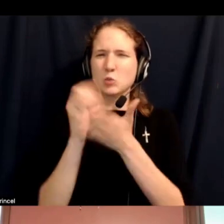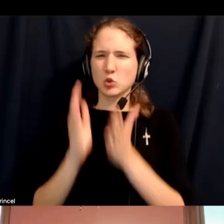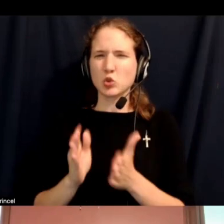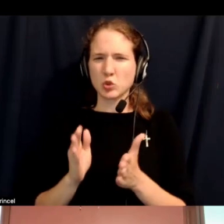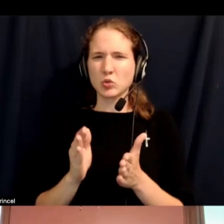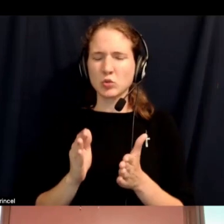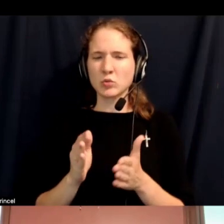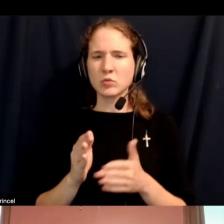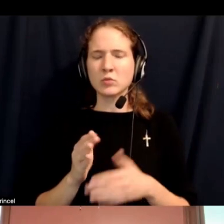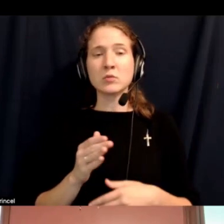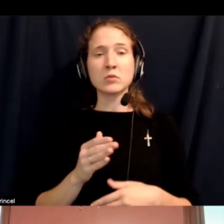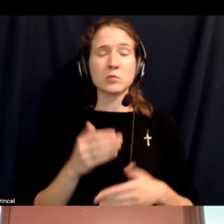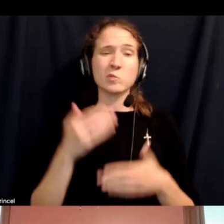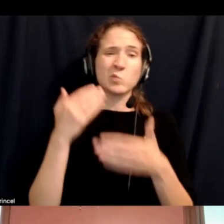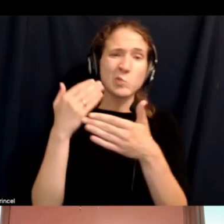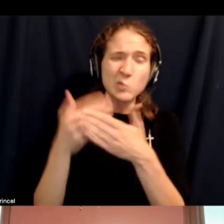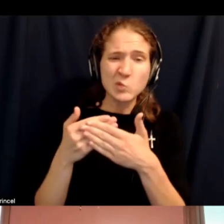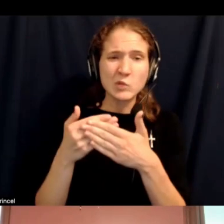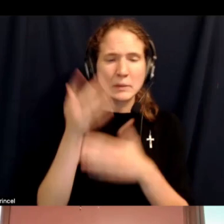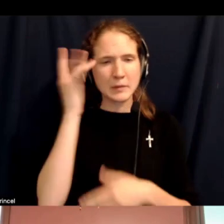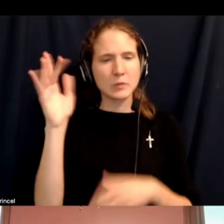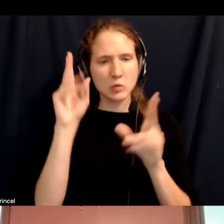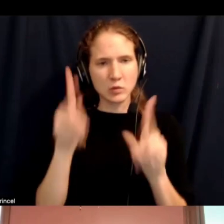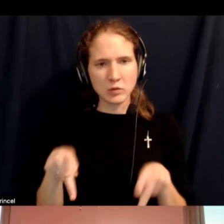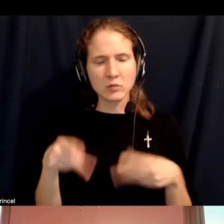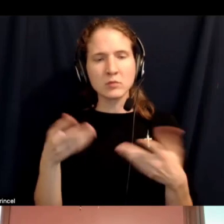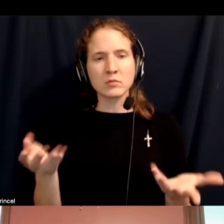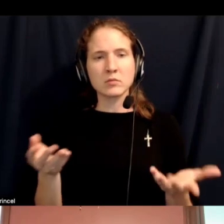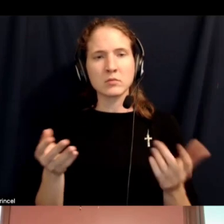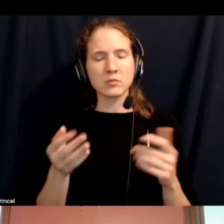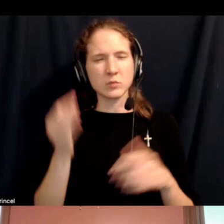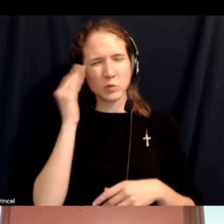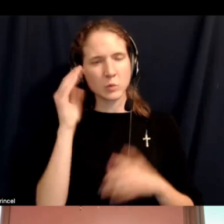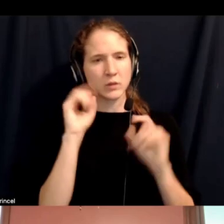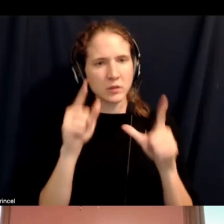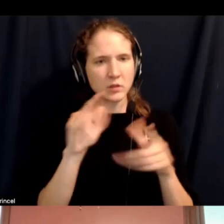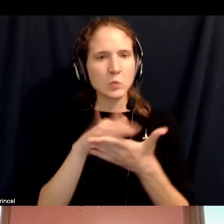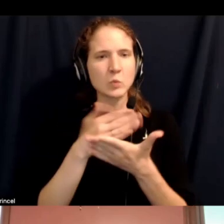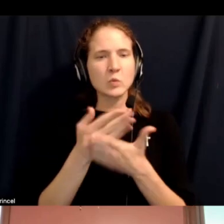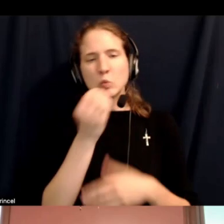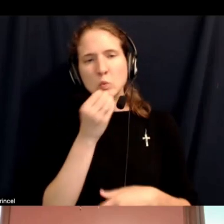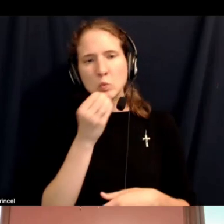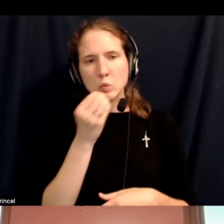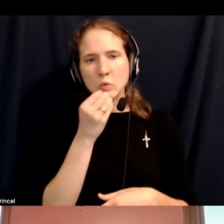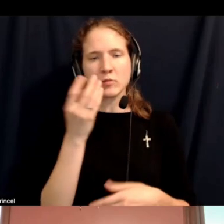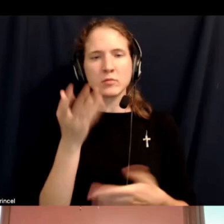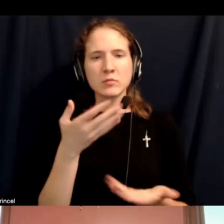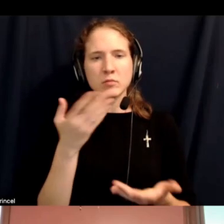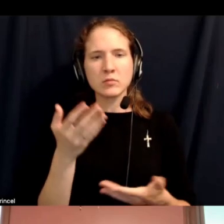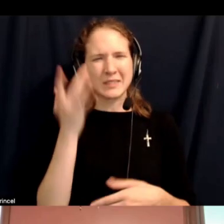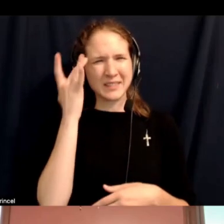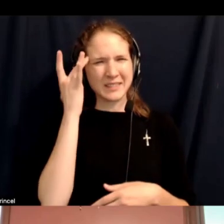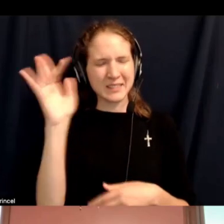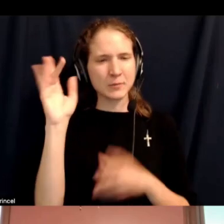the closest to the genius, Yeah. living, waking up, making meals, dealing with the